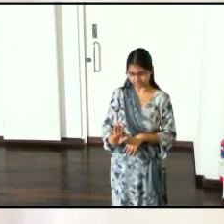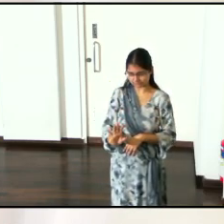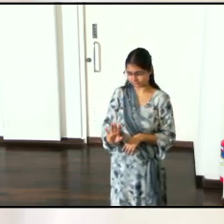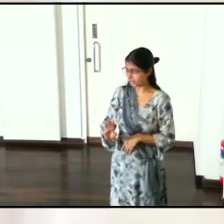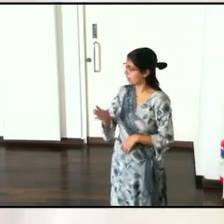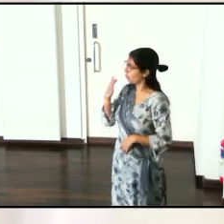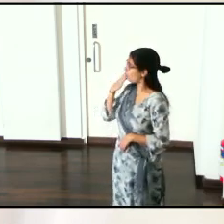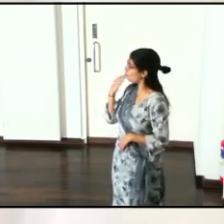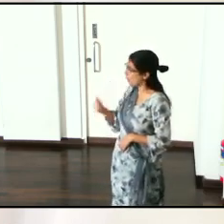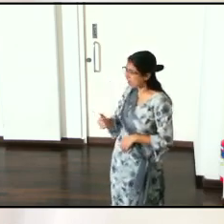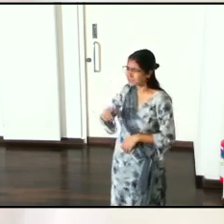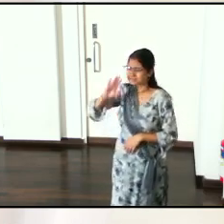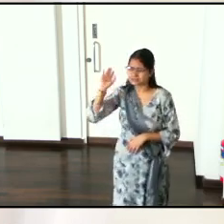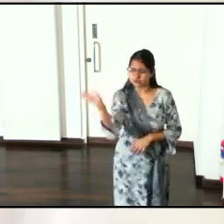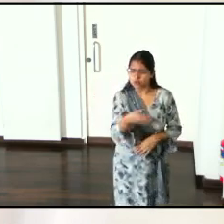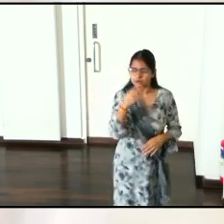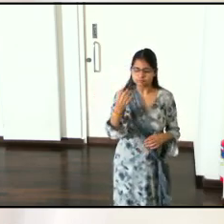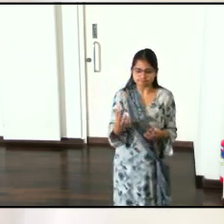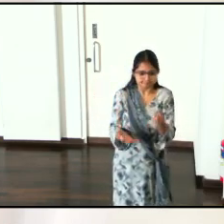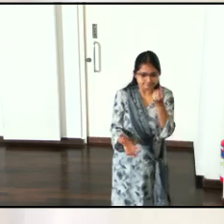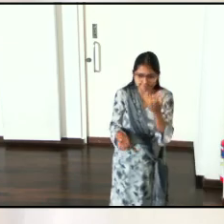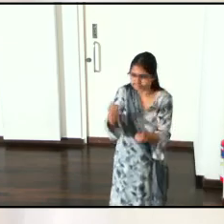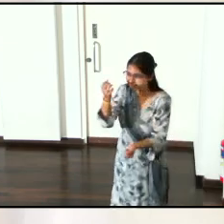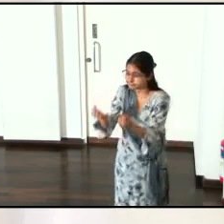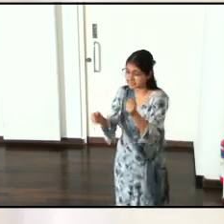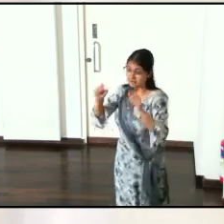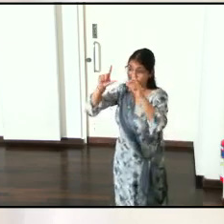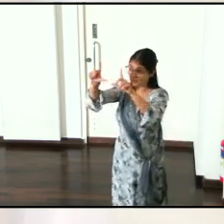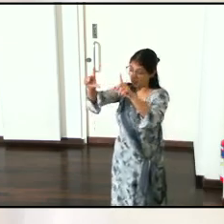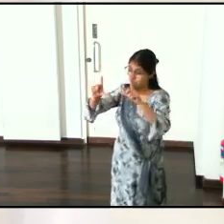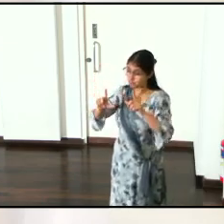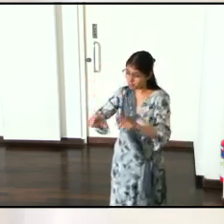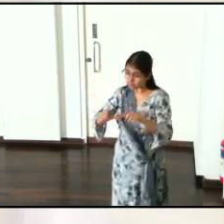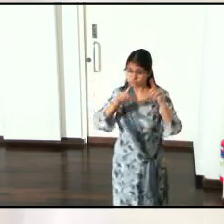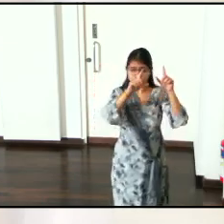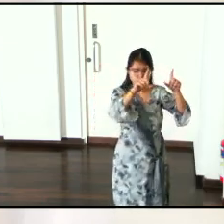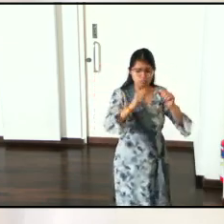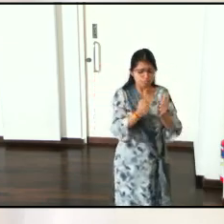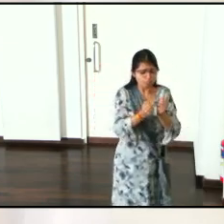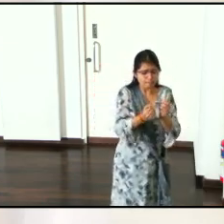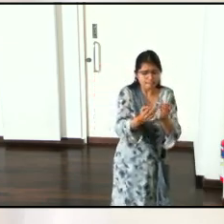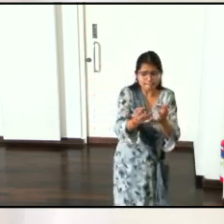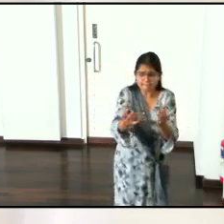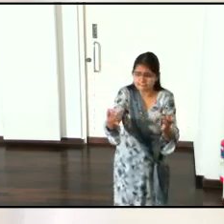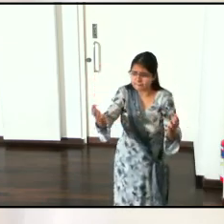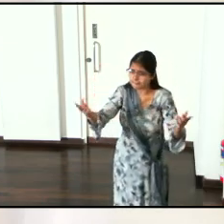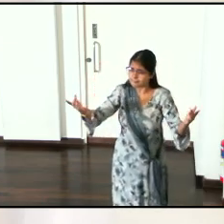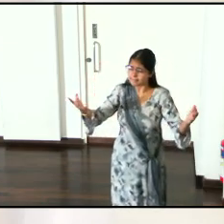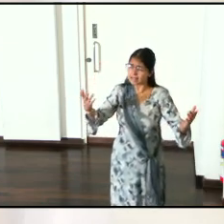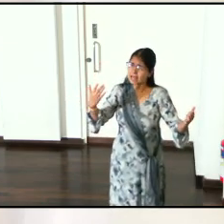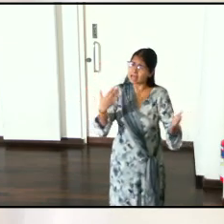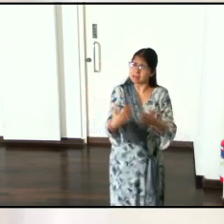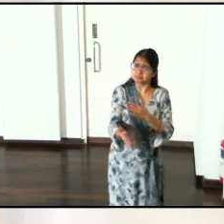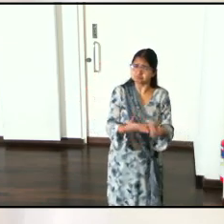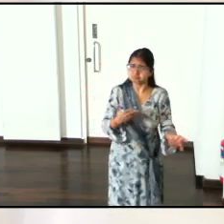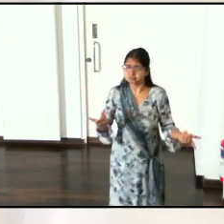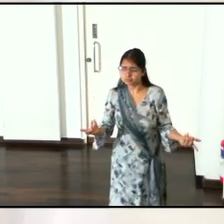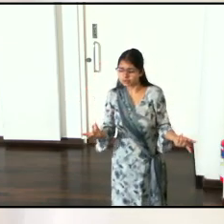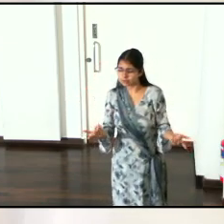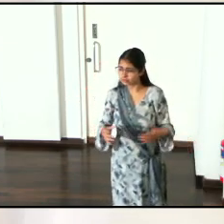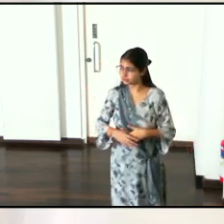will find that there are posters from any number of kinds